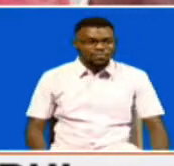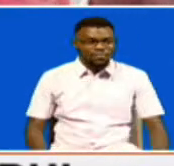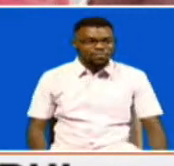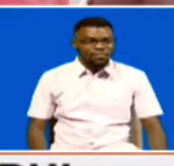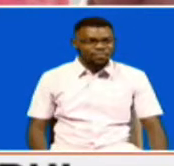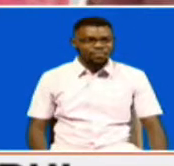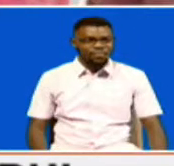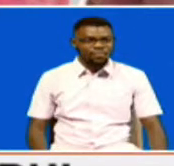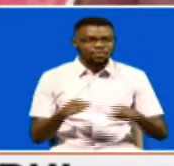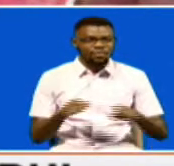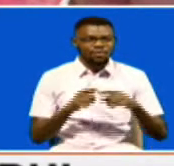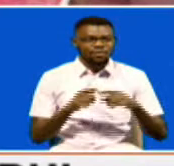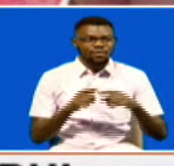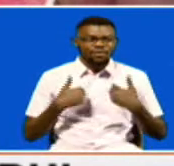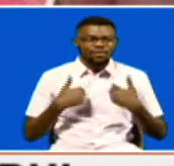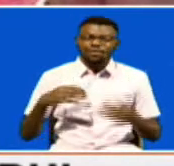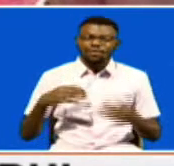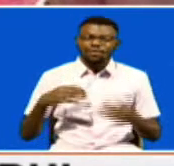Opower